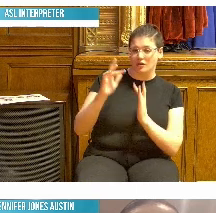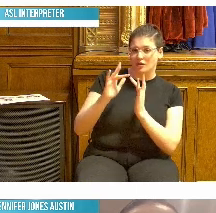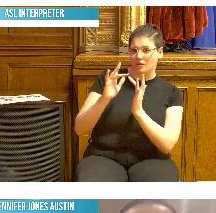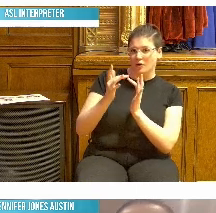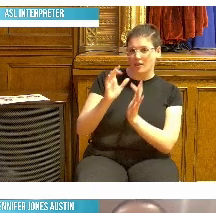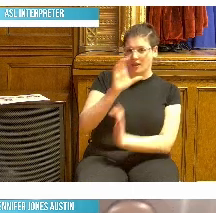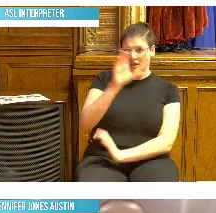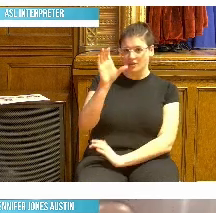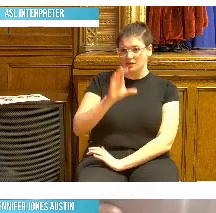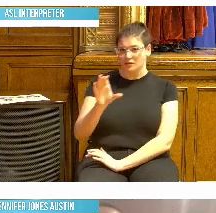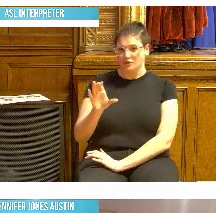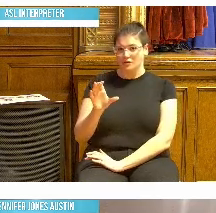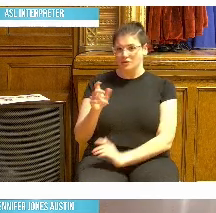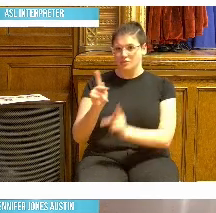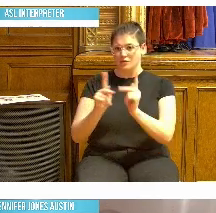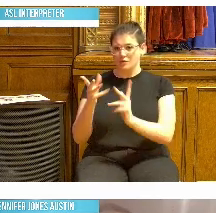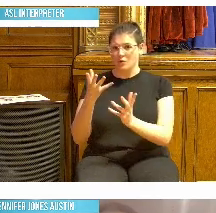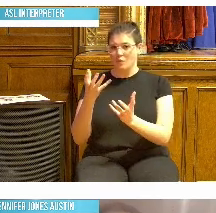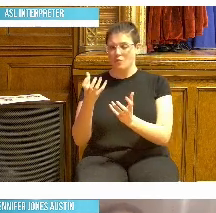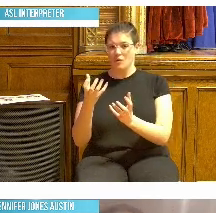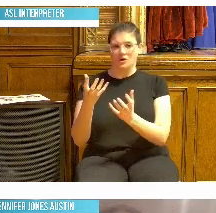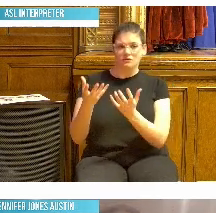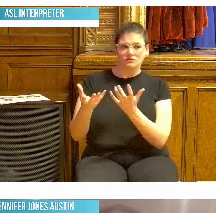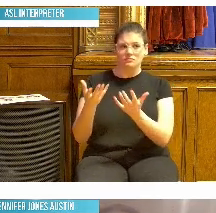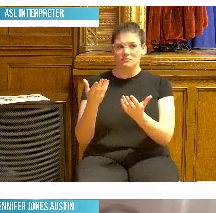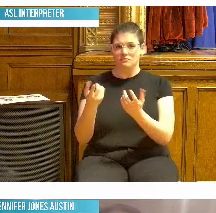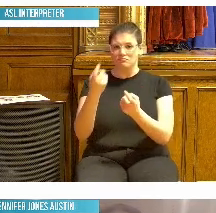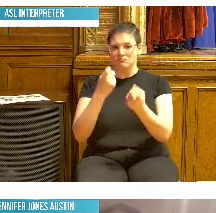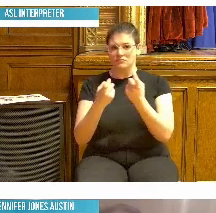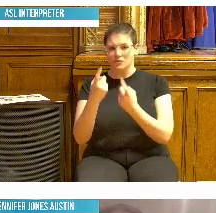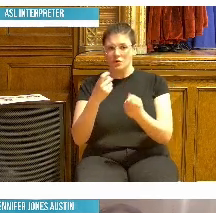to provide opportunity for question or comment?